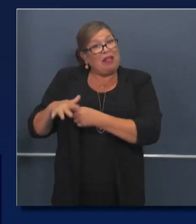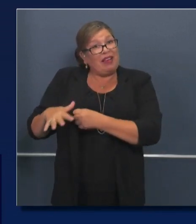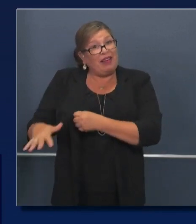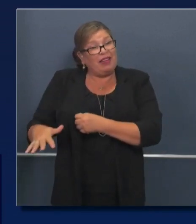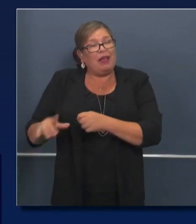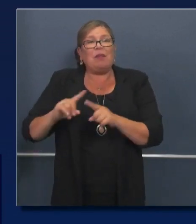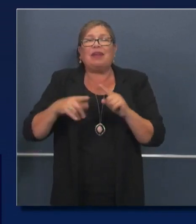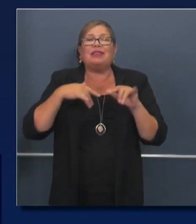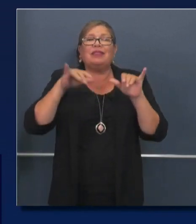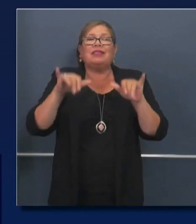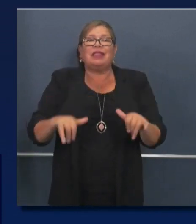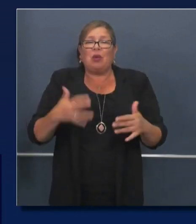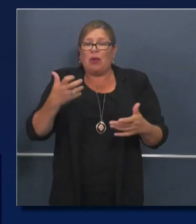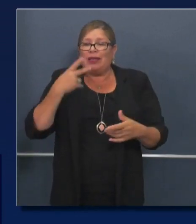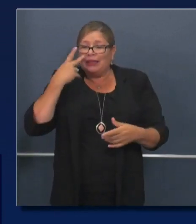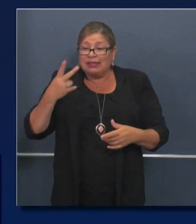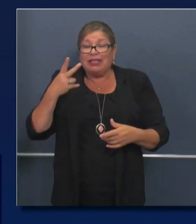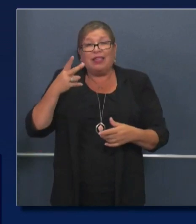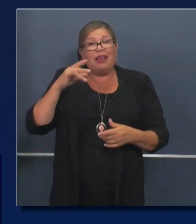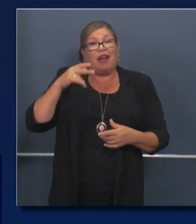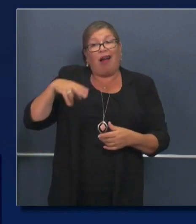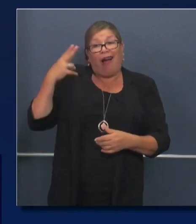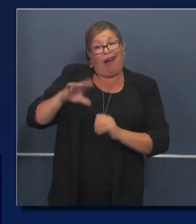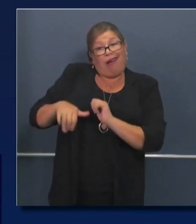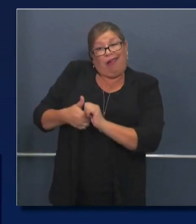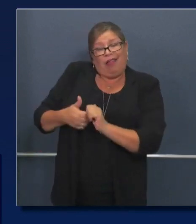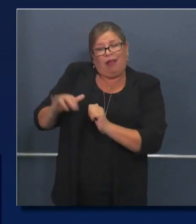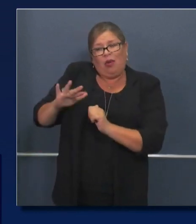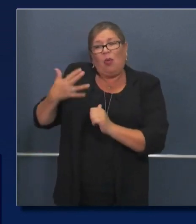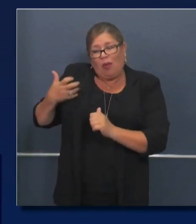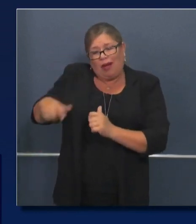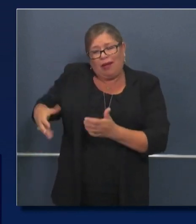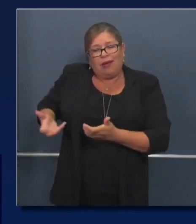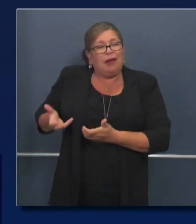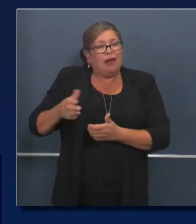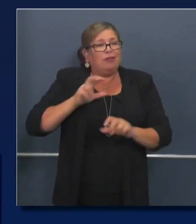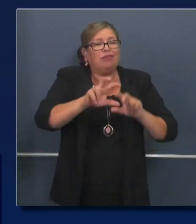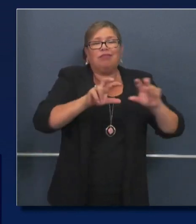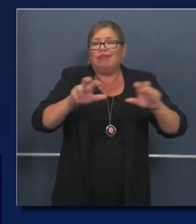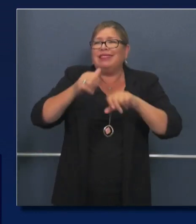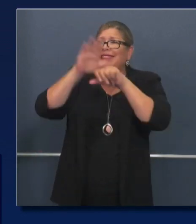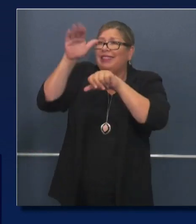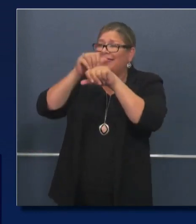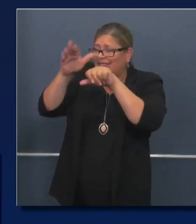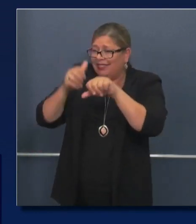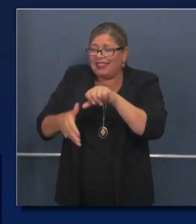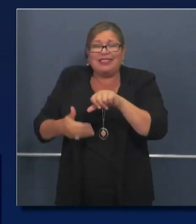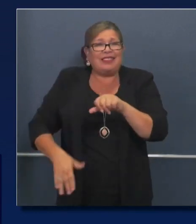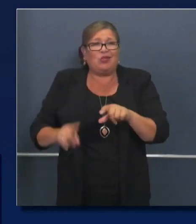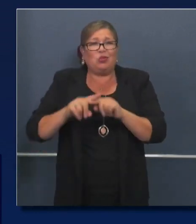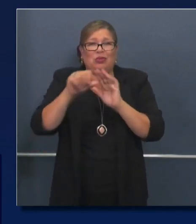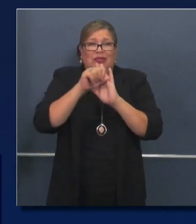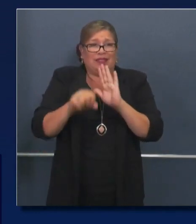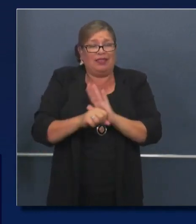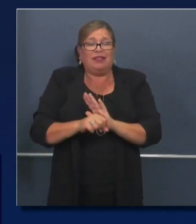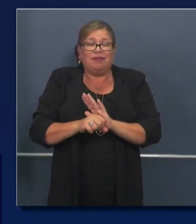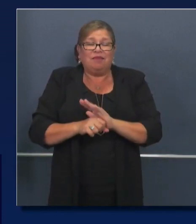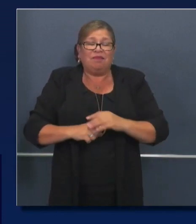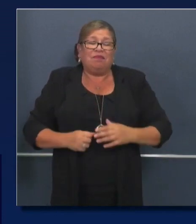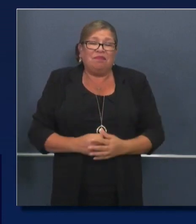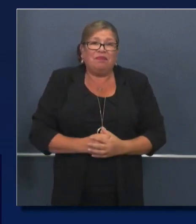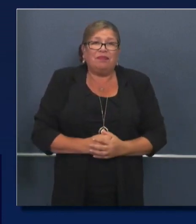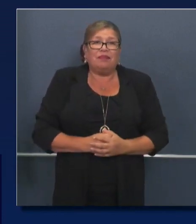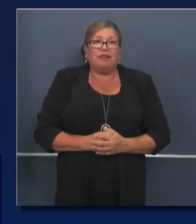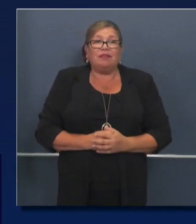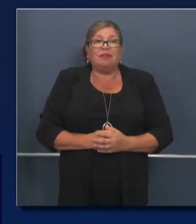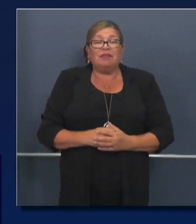I want to see those inventories decline because I want to get that inventory out all across the state, and that's exactly what we've been doing.